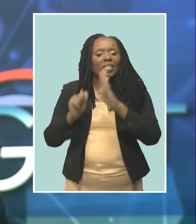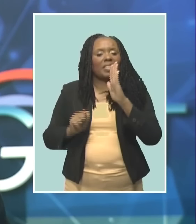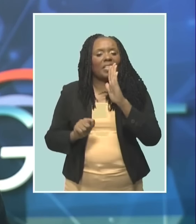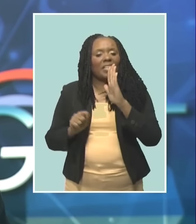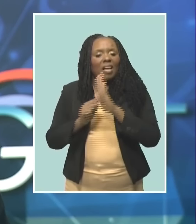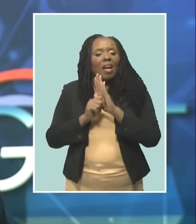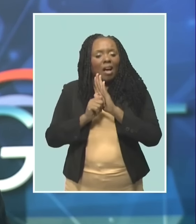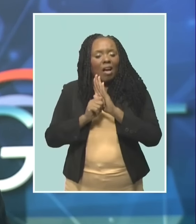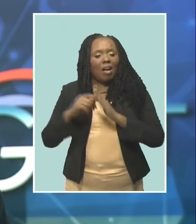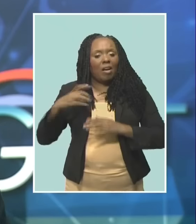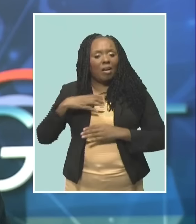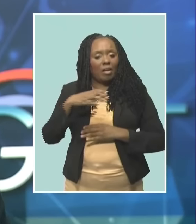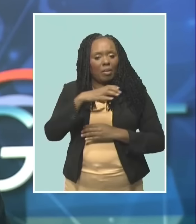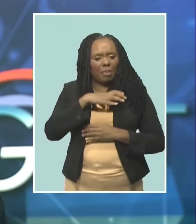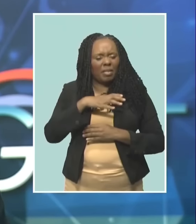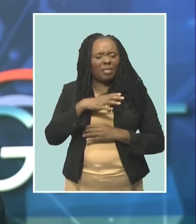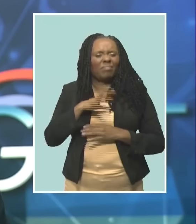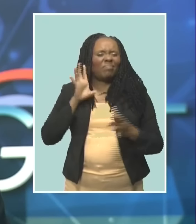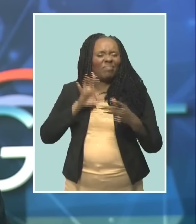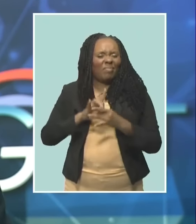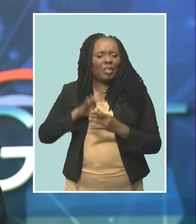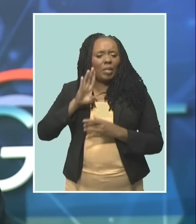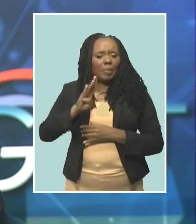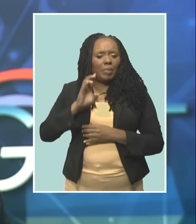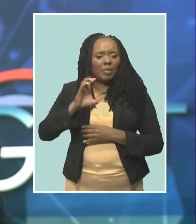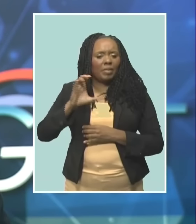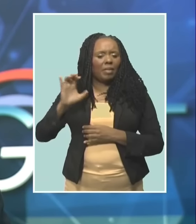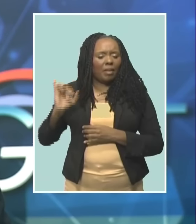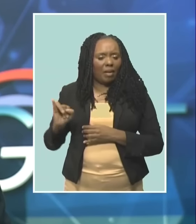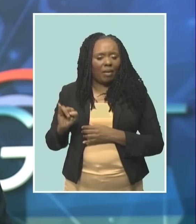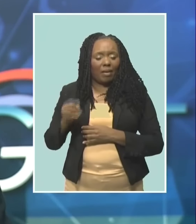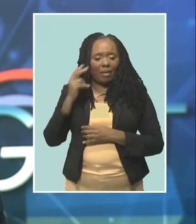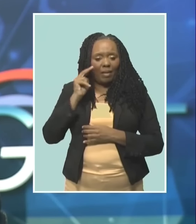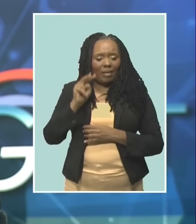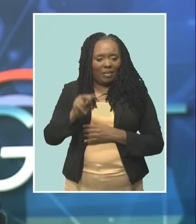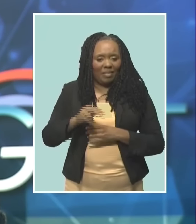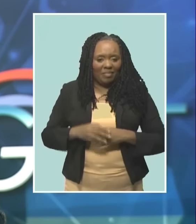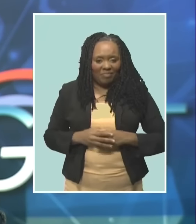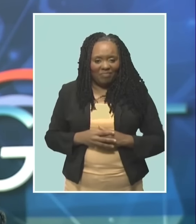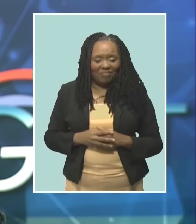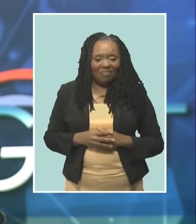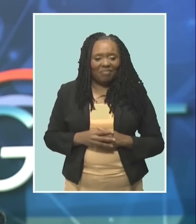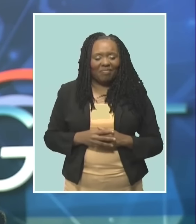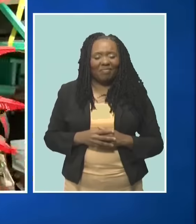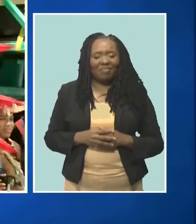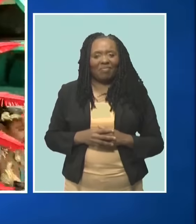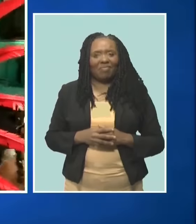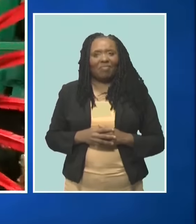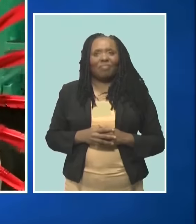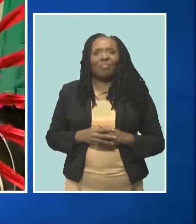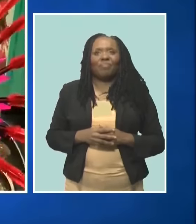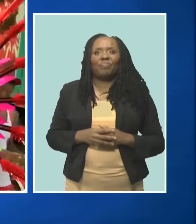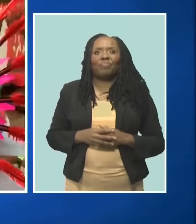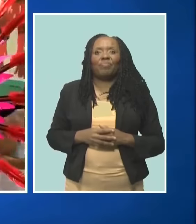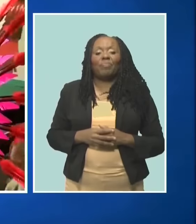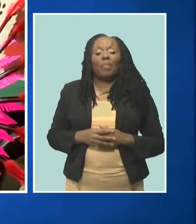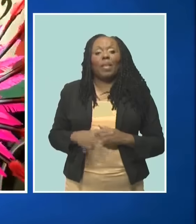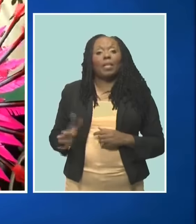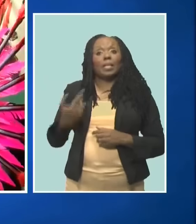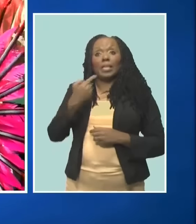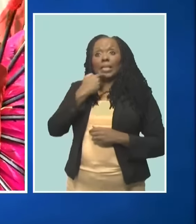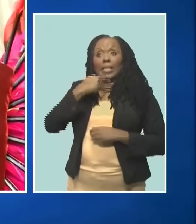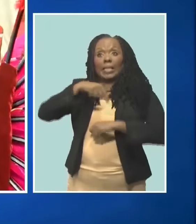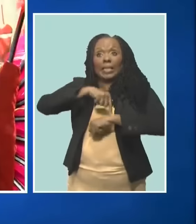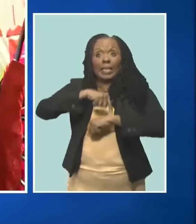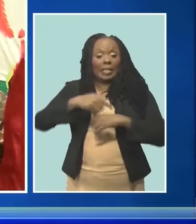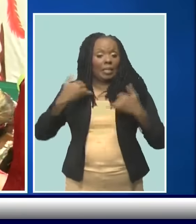the Barbados Chamber of Commerce and Industry, Eddie Abed. Trevor Thorpe reports. The experienced businessman says the time